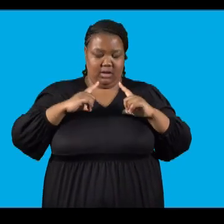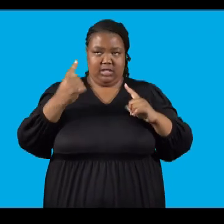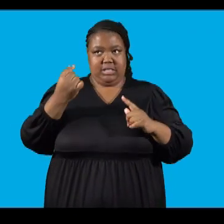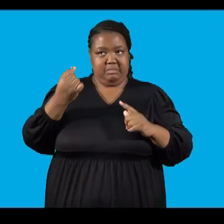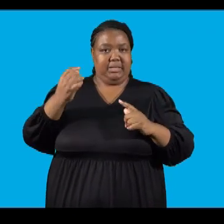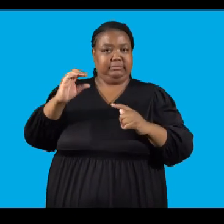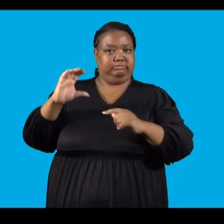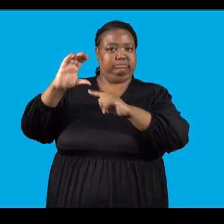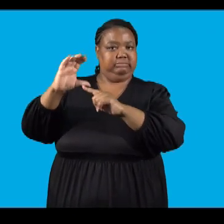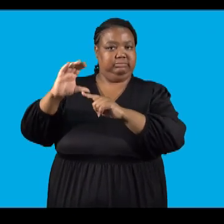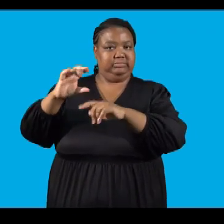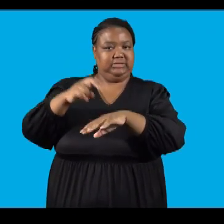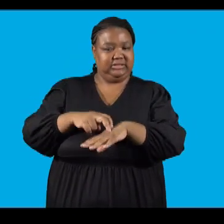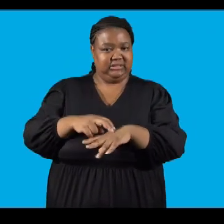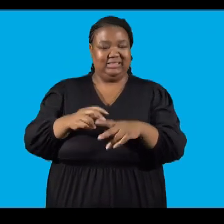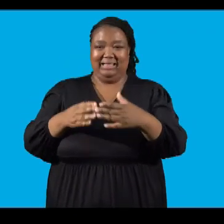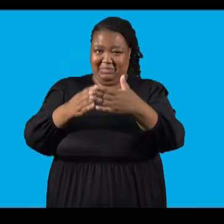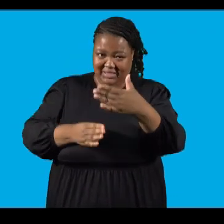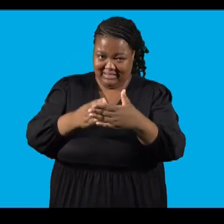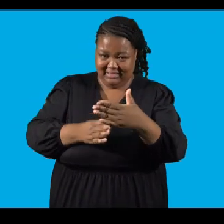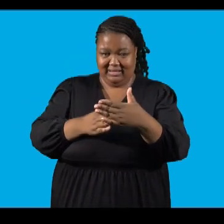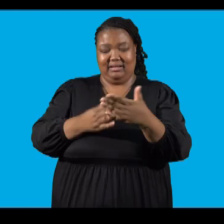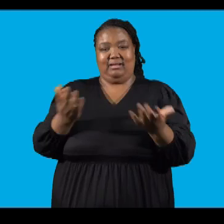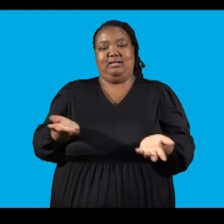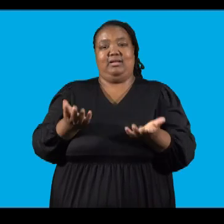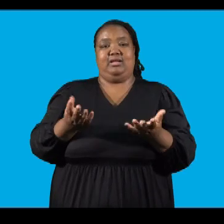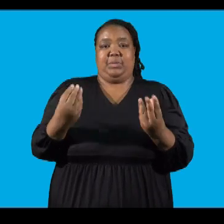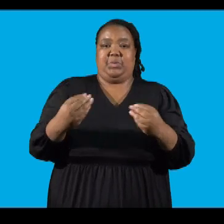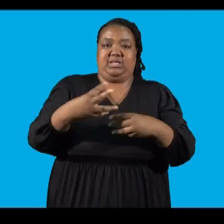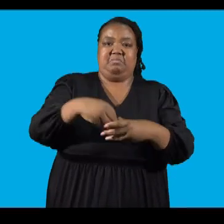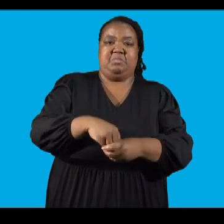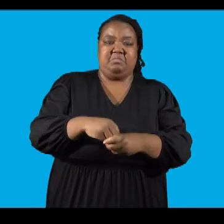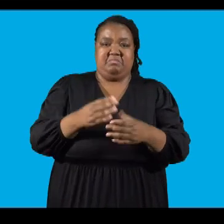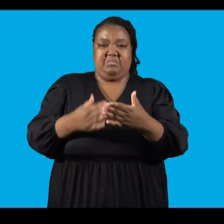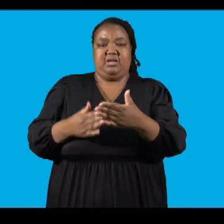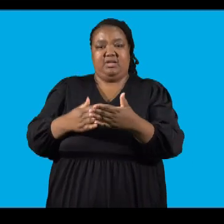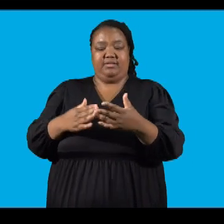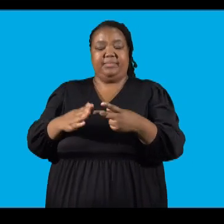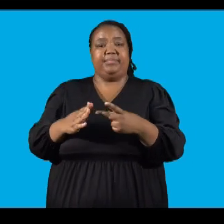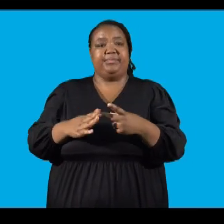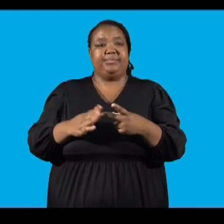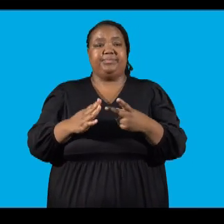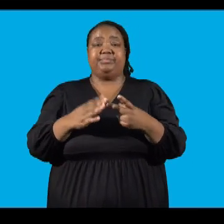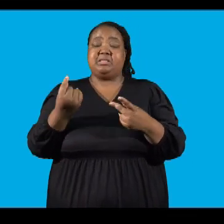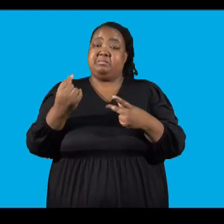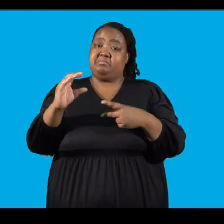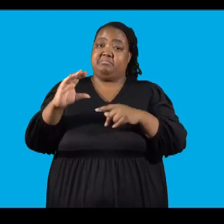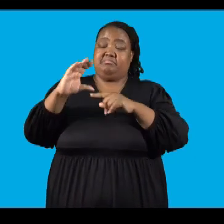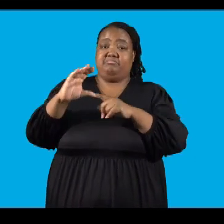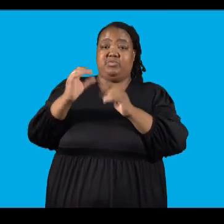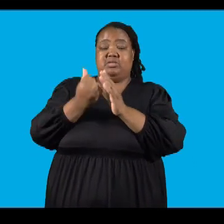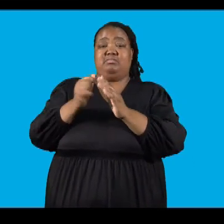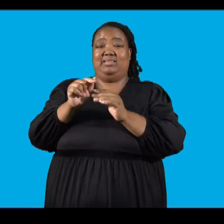of money is needed upfront automatically becomes a barrier to entering into this market.